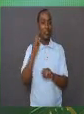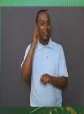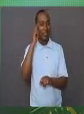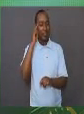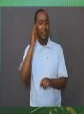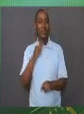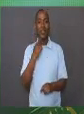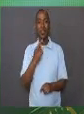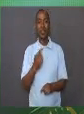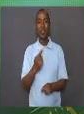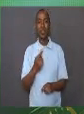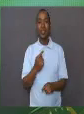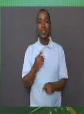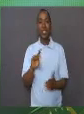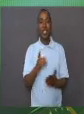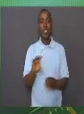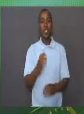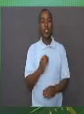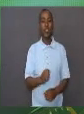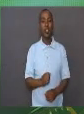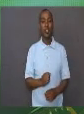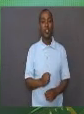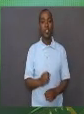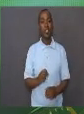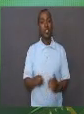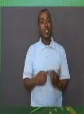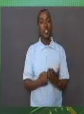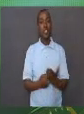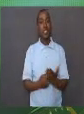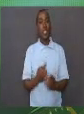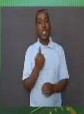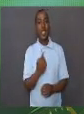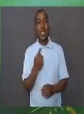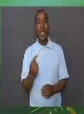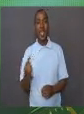learned. Please match each term to its